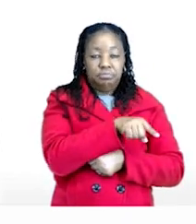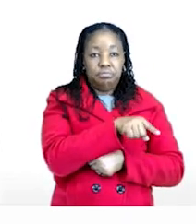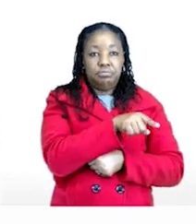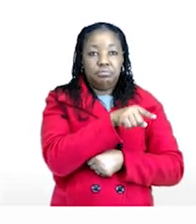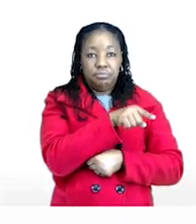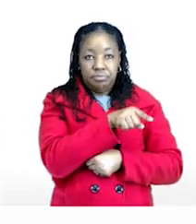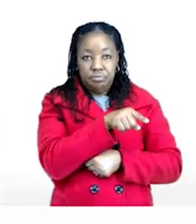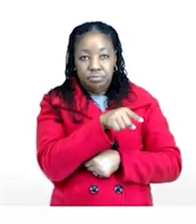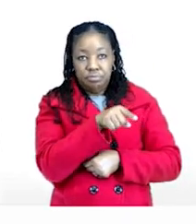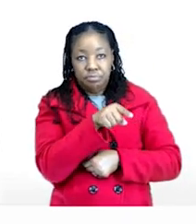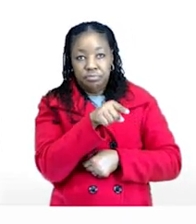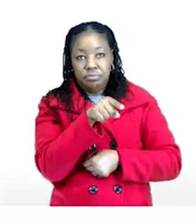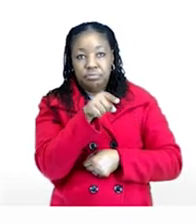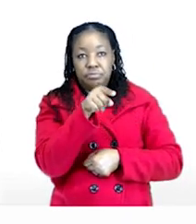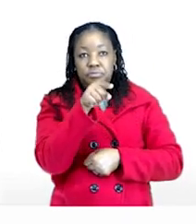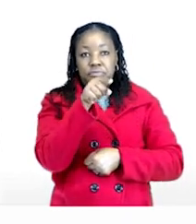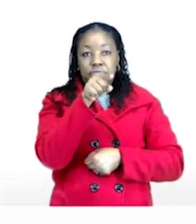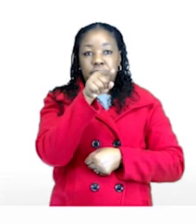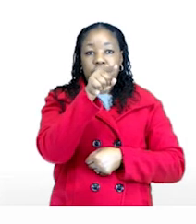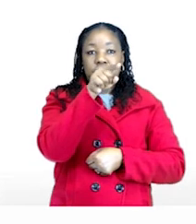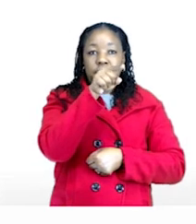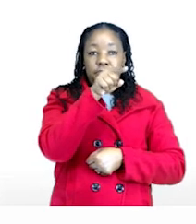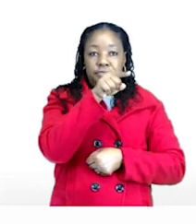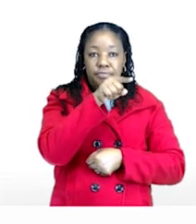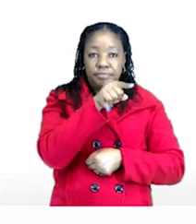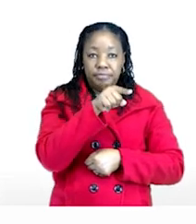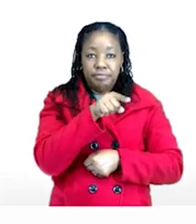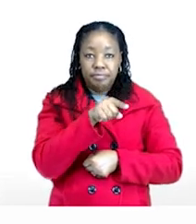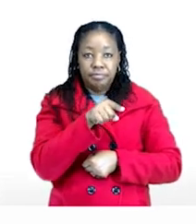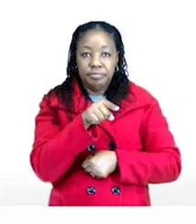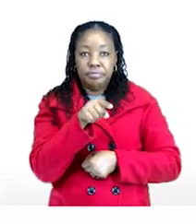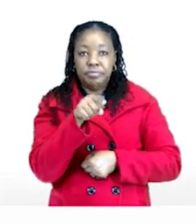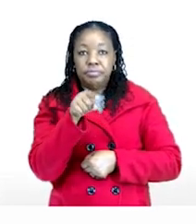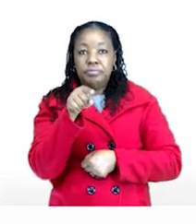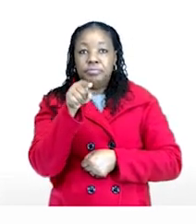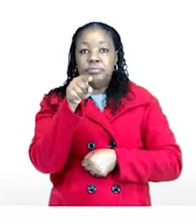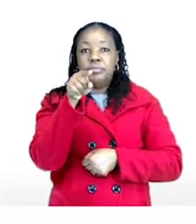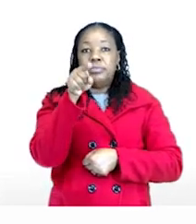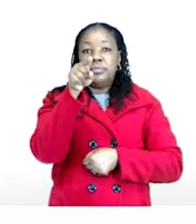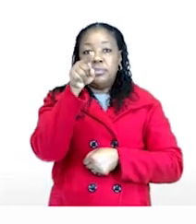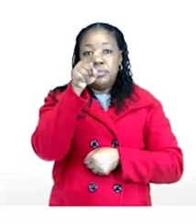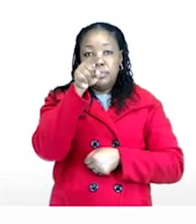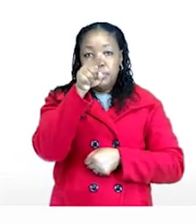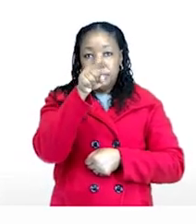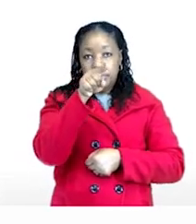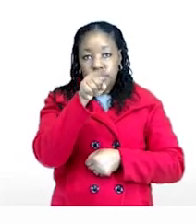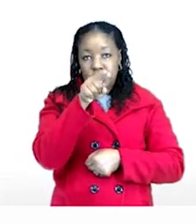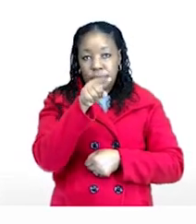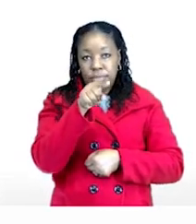is and let's follow the direction as we go up,